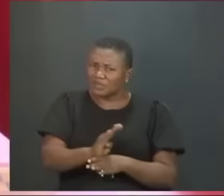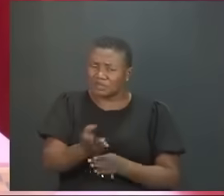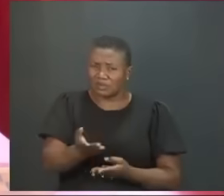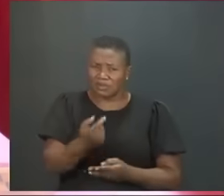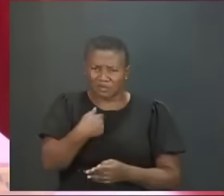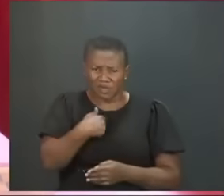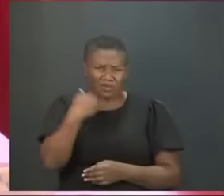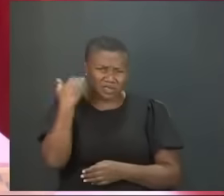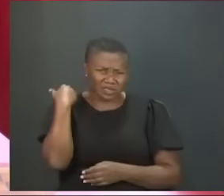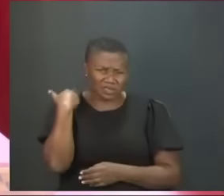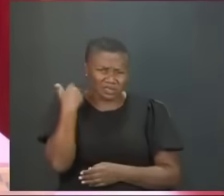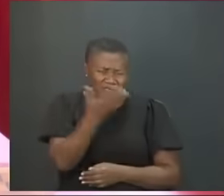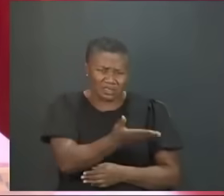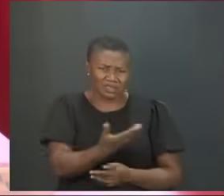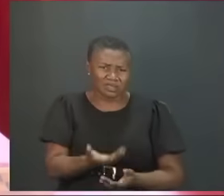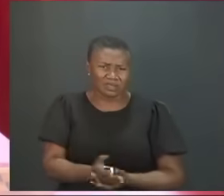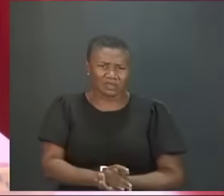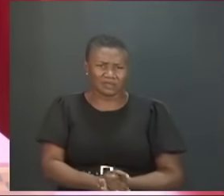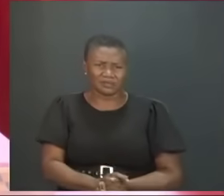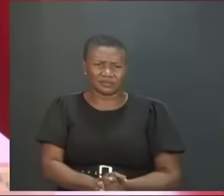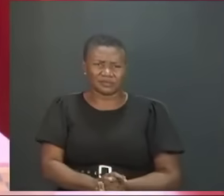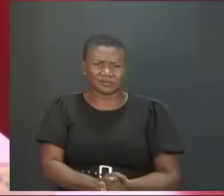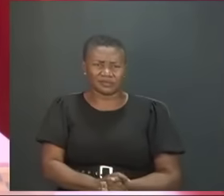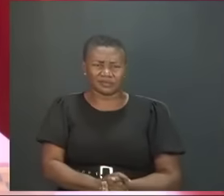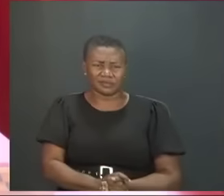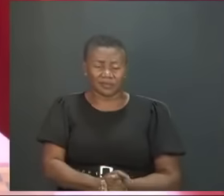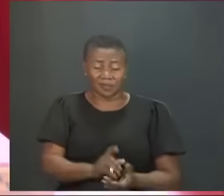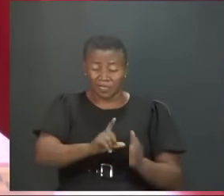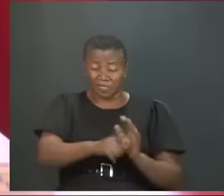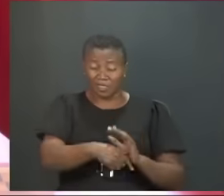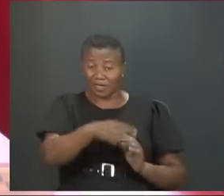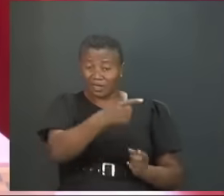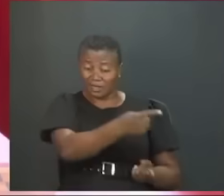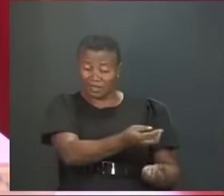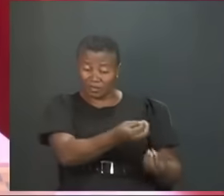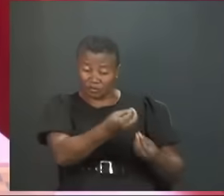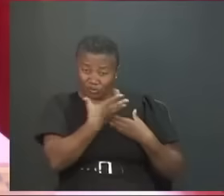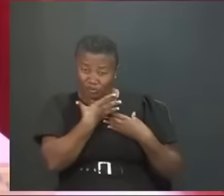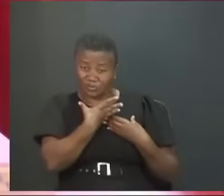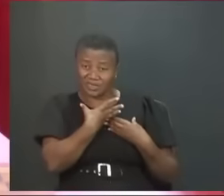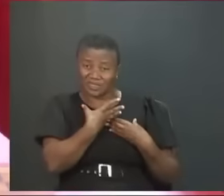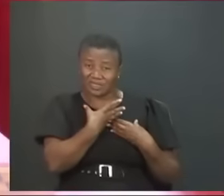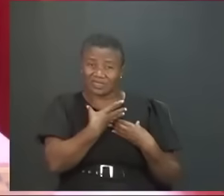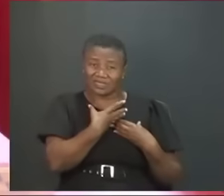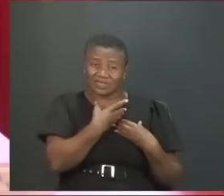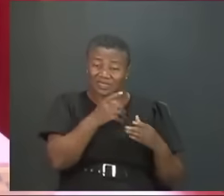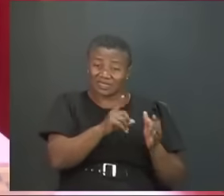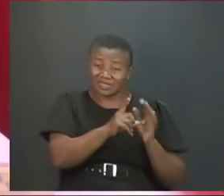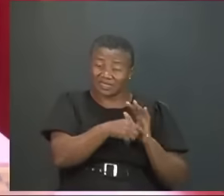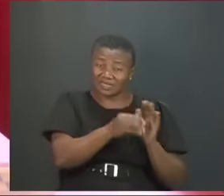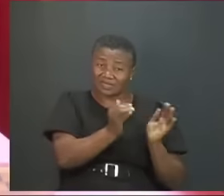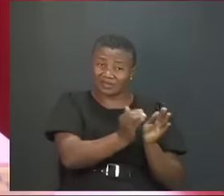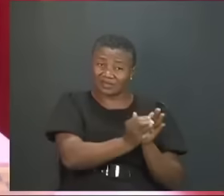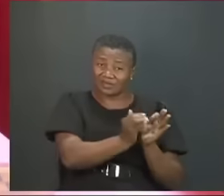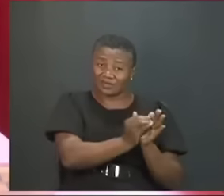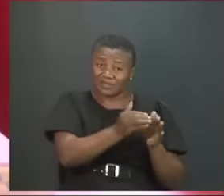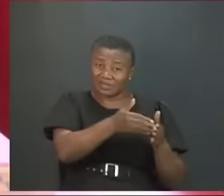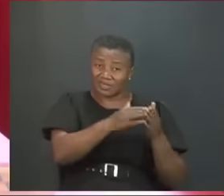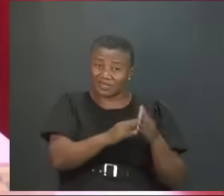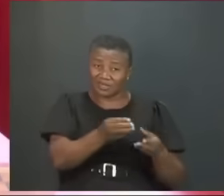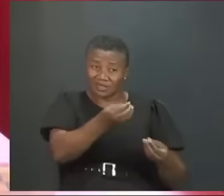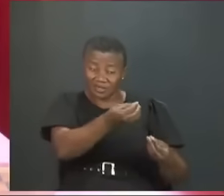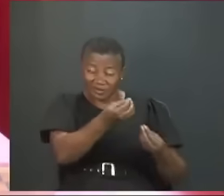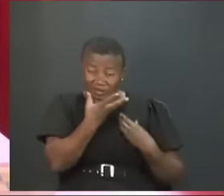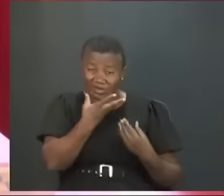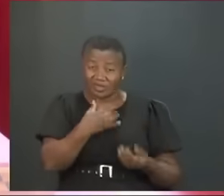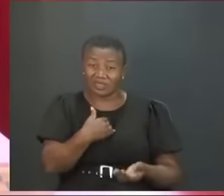him, and he told me, listen carefully. Please listen carefully. He